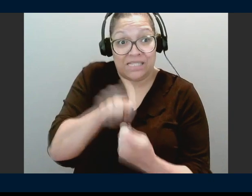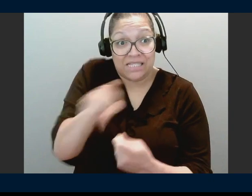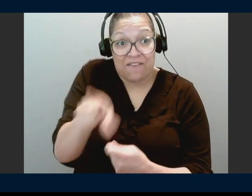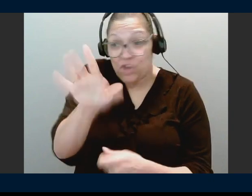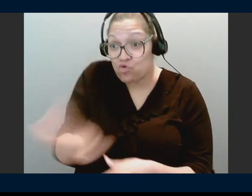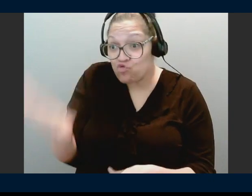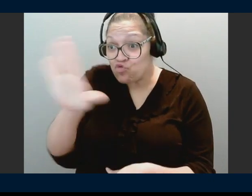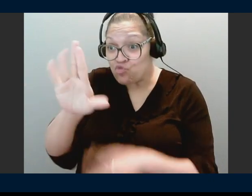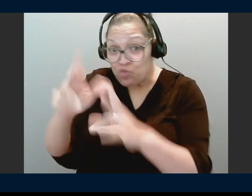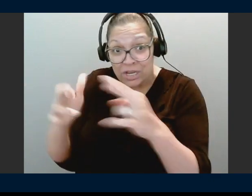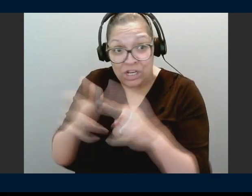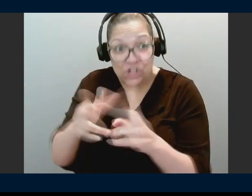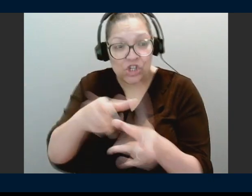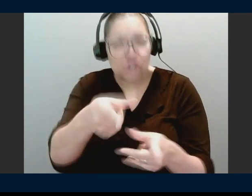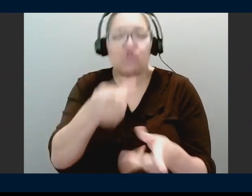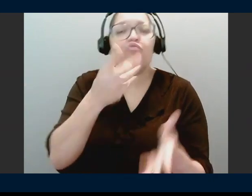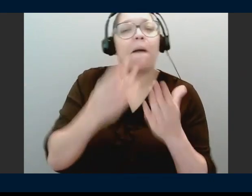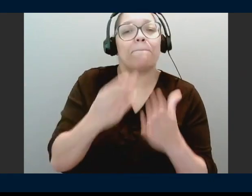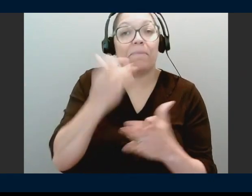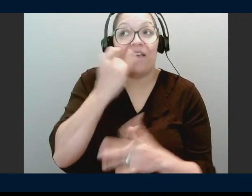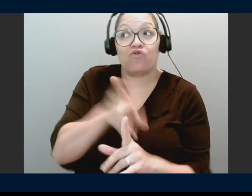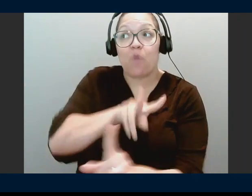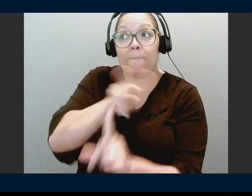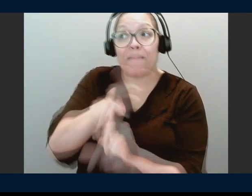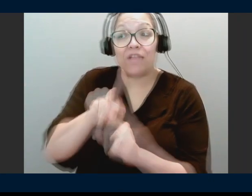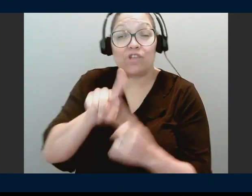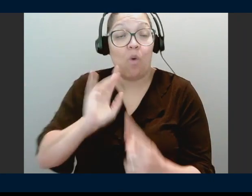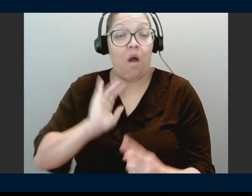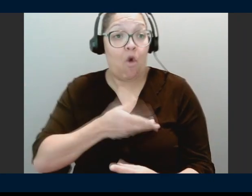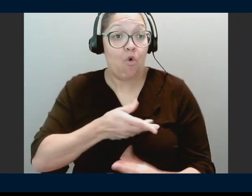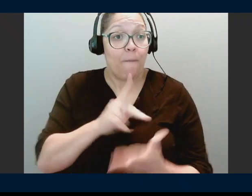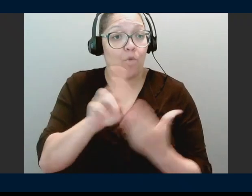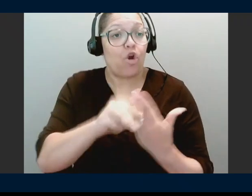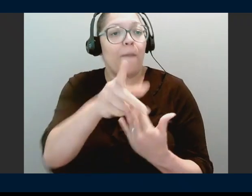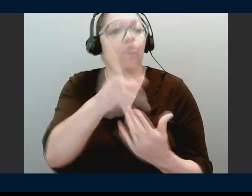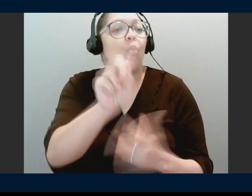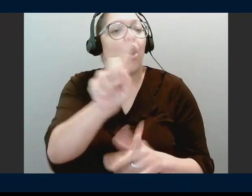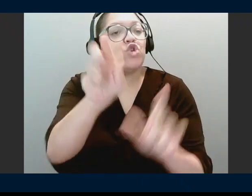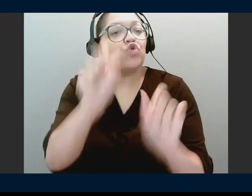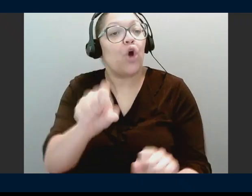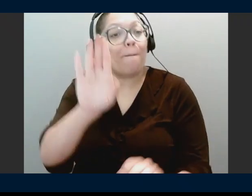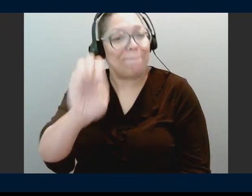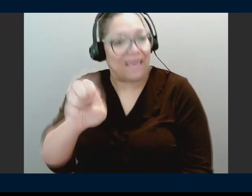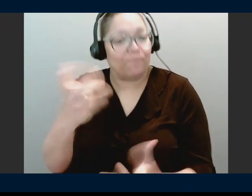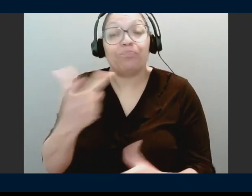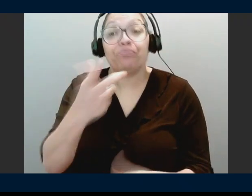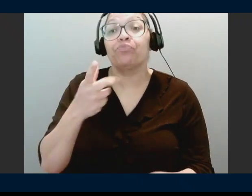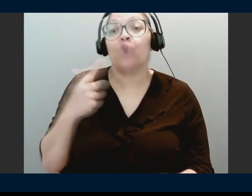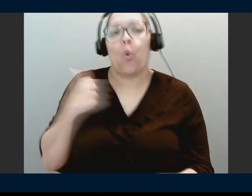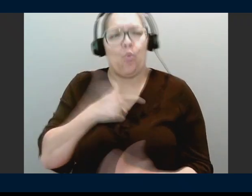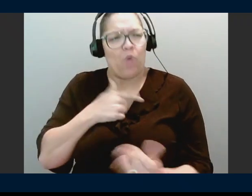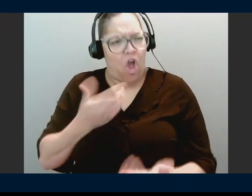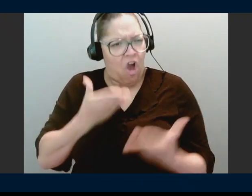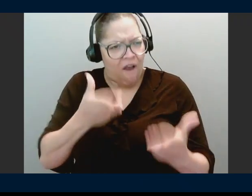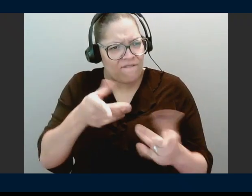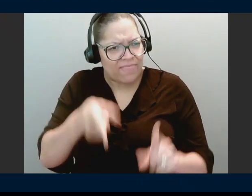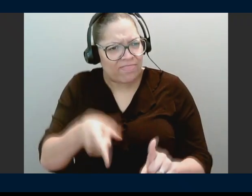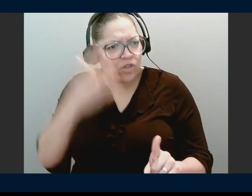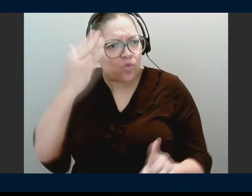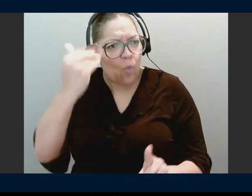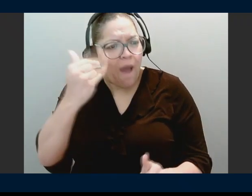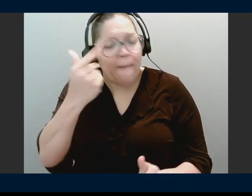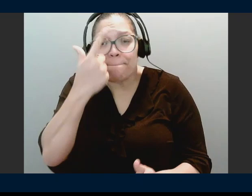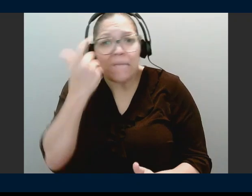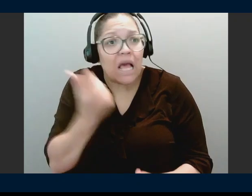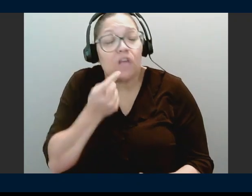where you may be if you decide to apply to any of our programs. So why do we offer these programs? We offer these programs, as you can see, is because we